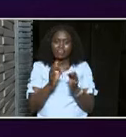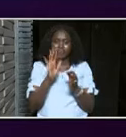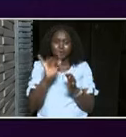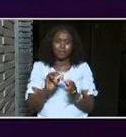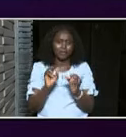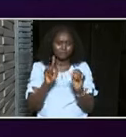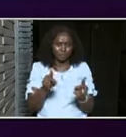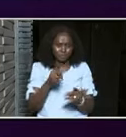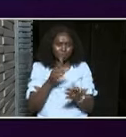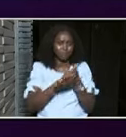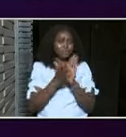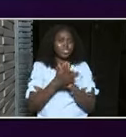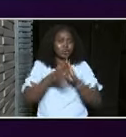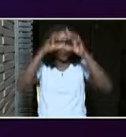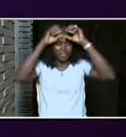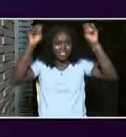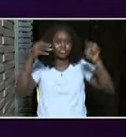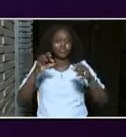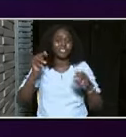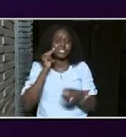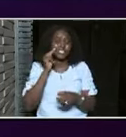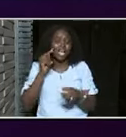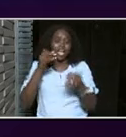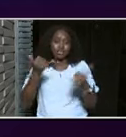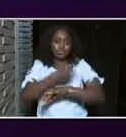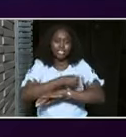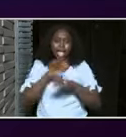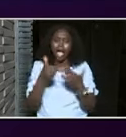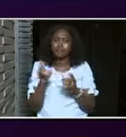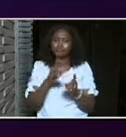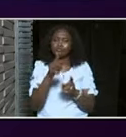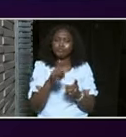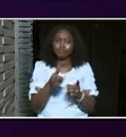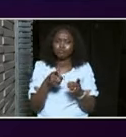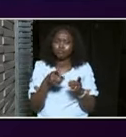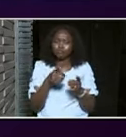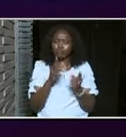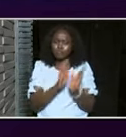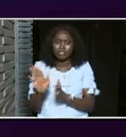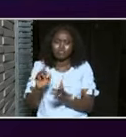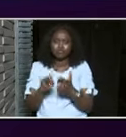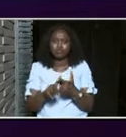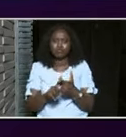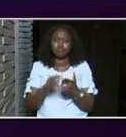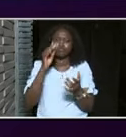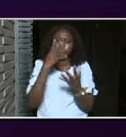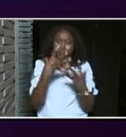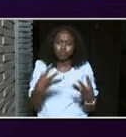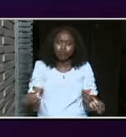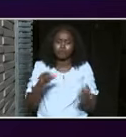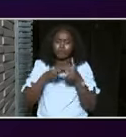of Nigeria today, my question is, how do you intend on resolving the issue of IPOB in